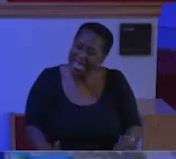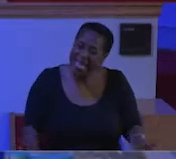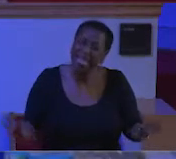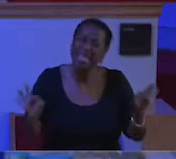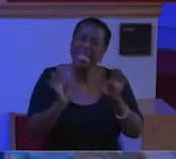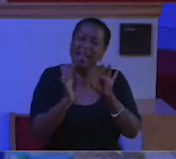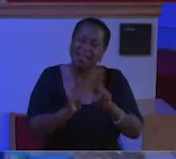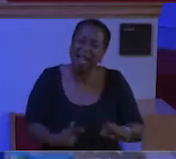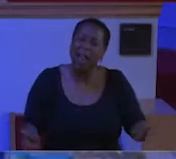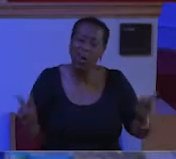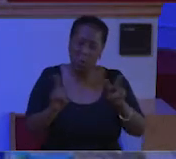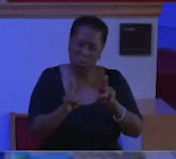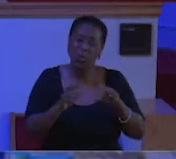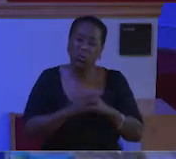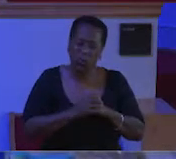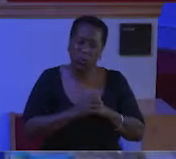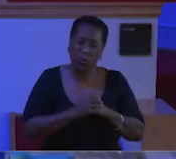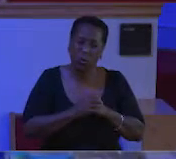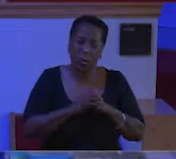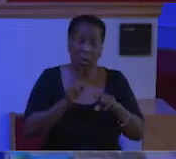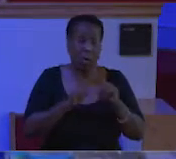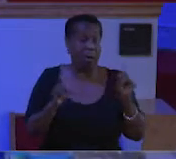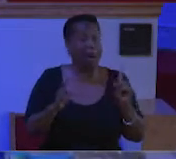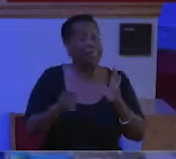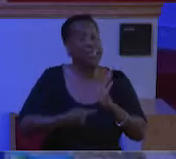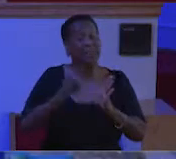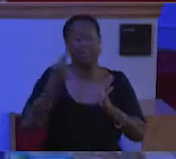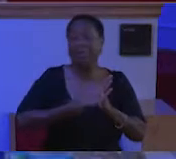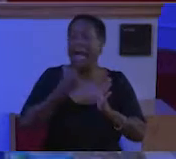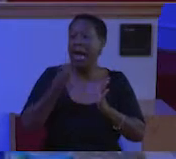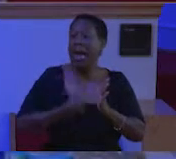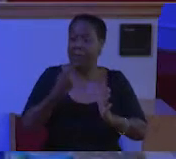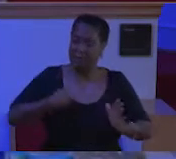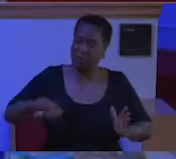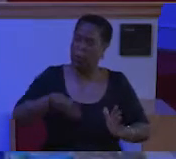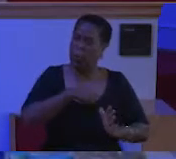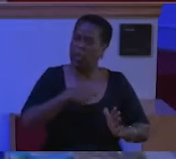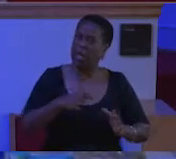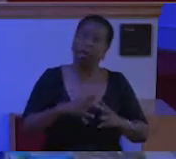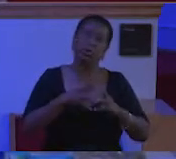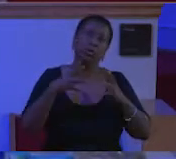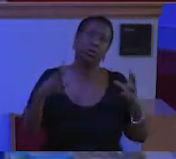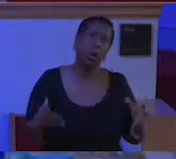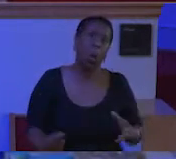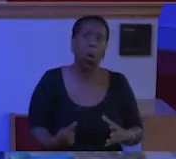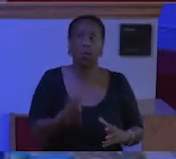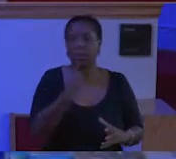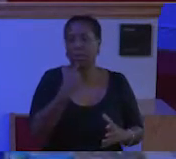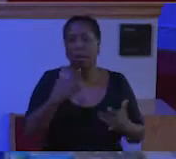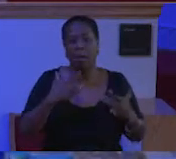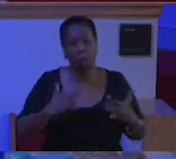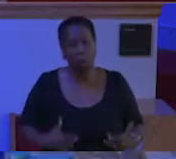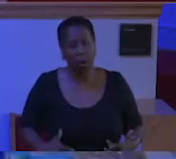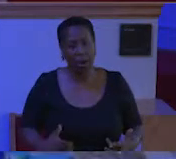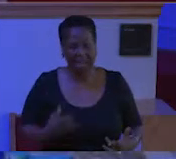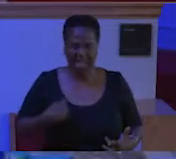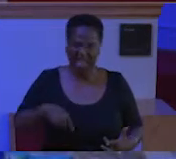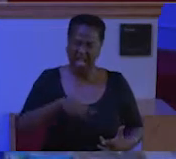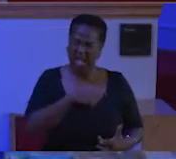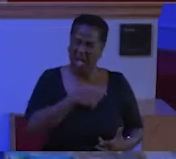value. But we sometimes are so disappointed that we